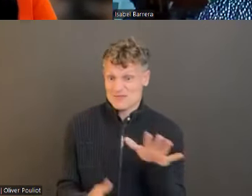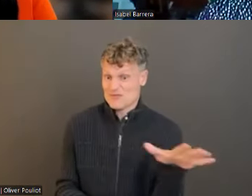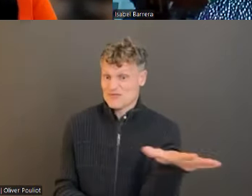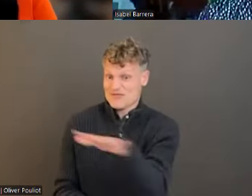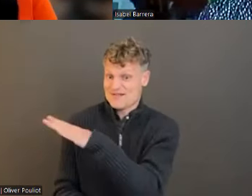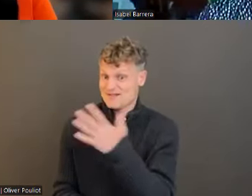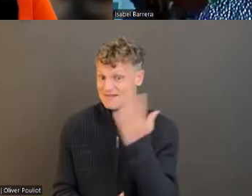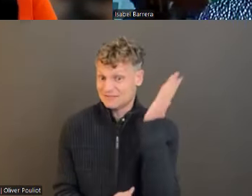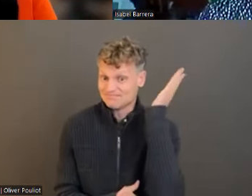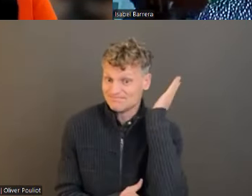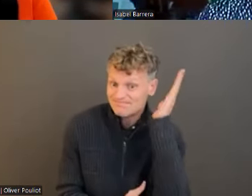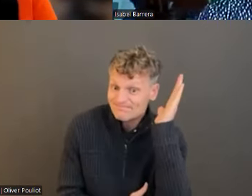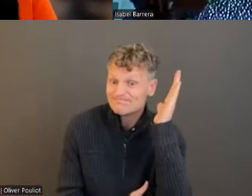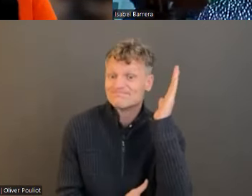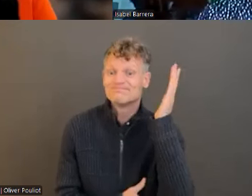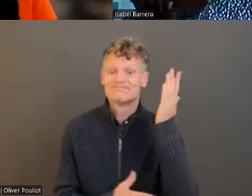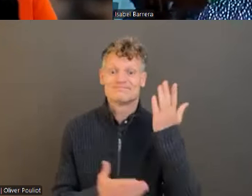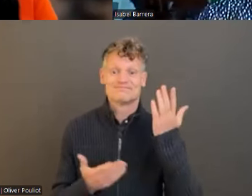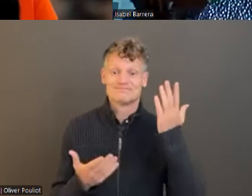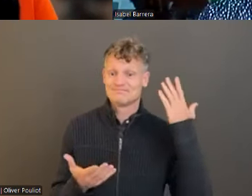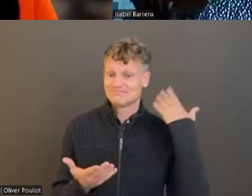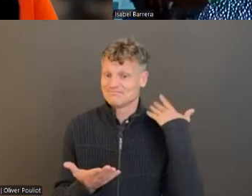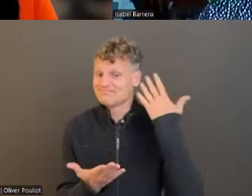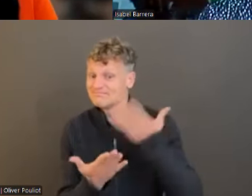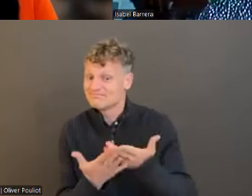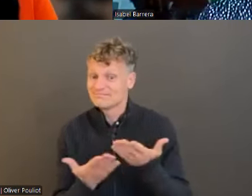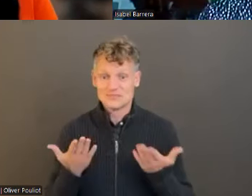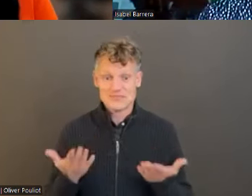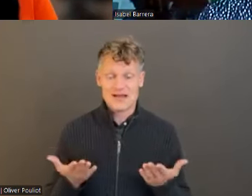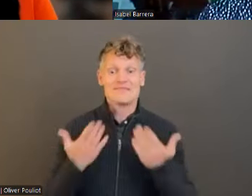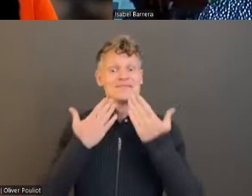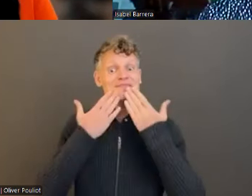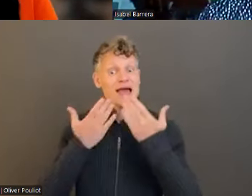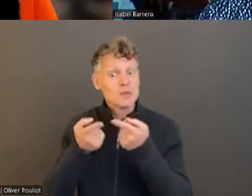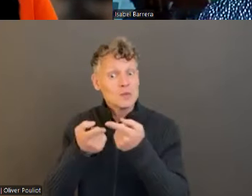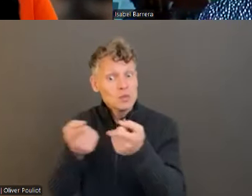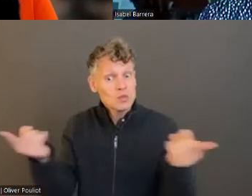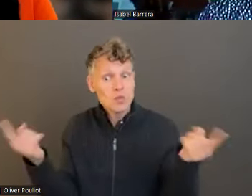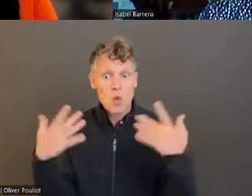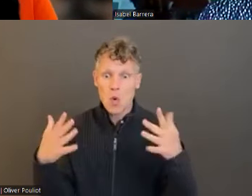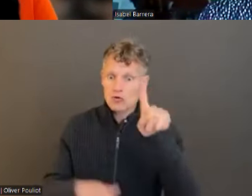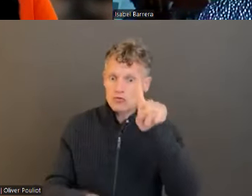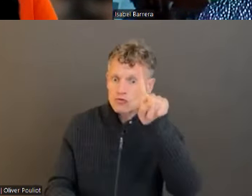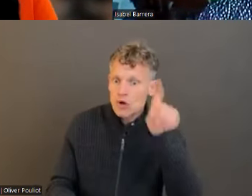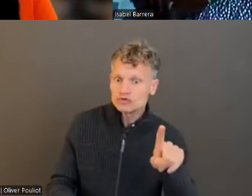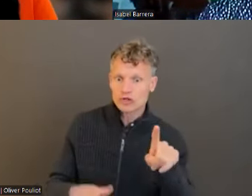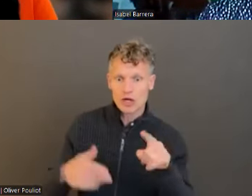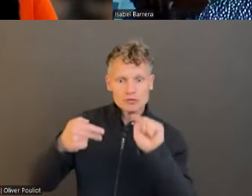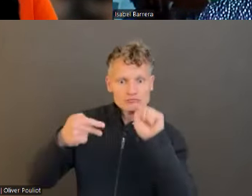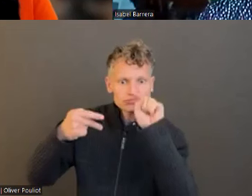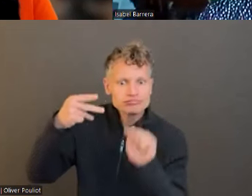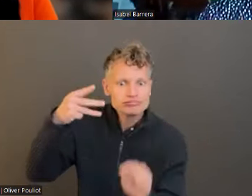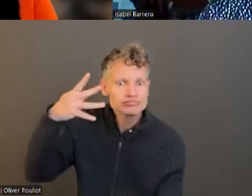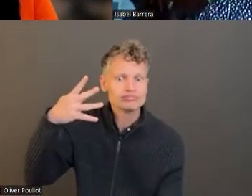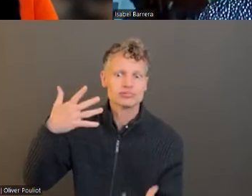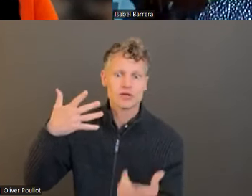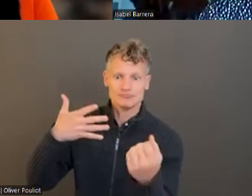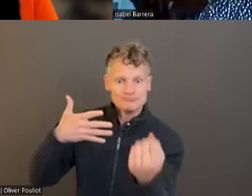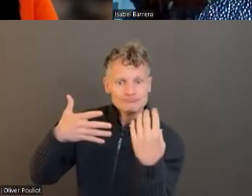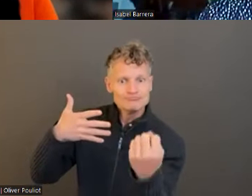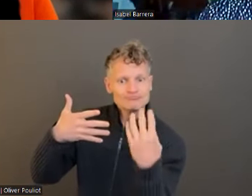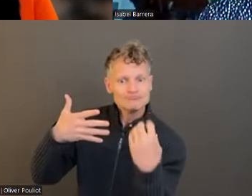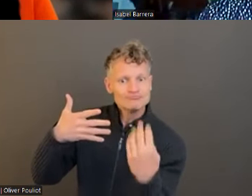speakers today. And thank you all for sending your questions through our Q&A box.